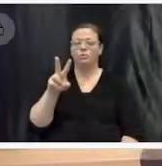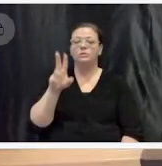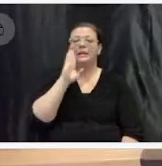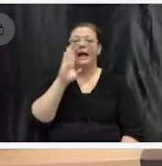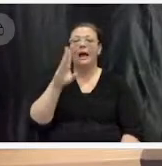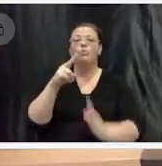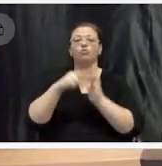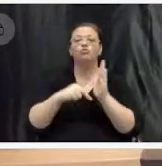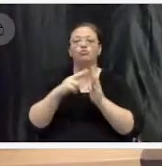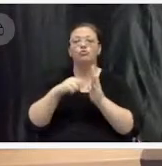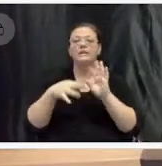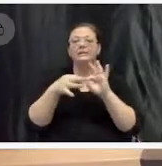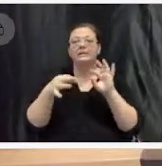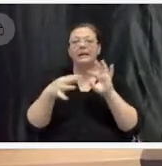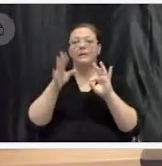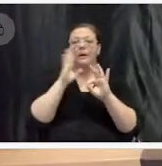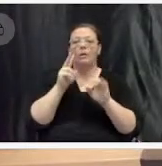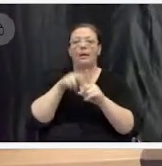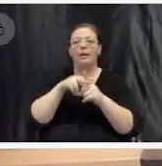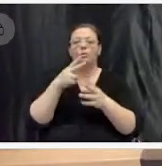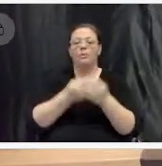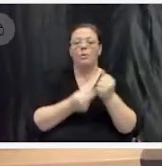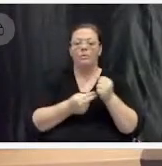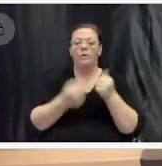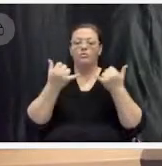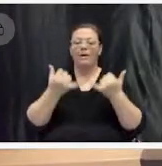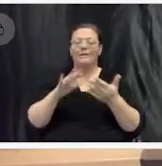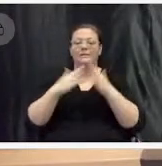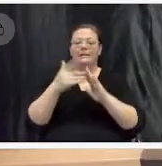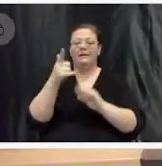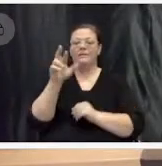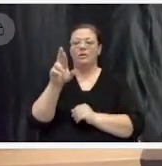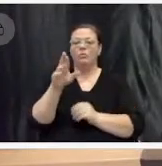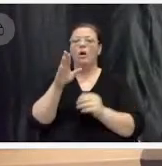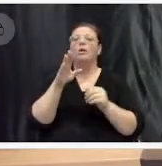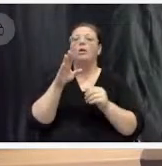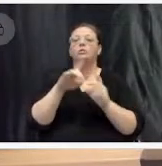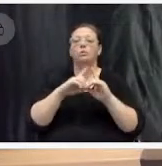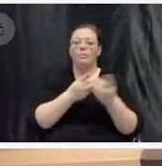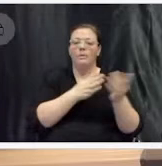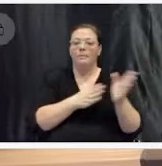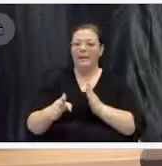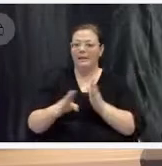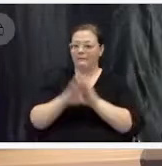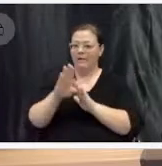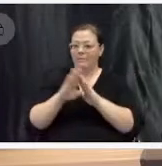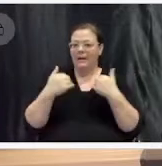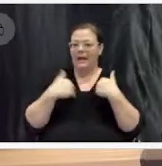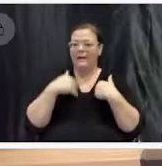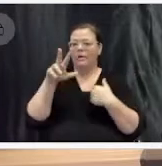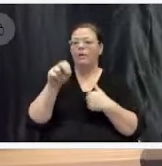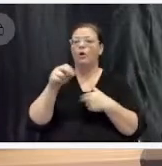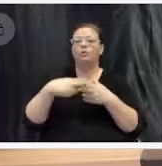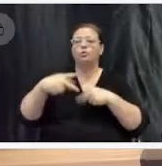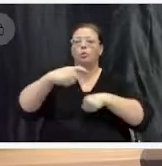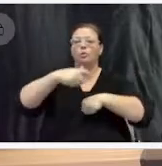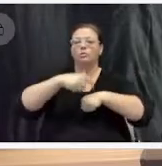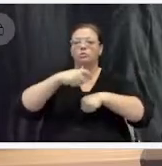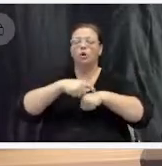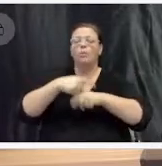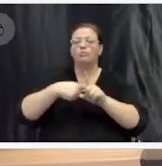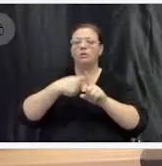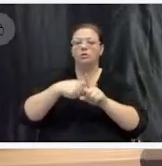following statement, which will apply to both of them. Currently, the City of Little Rock Department of Planning and Development has 30 short-term rentals, STR1